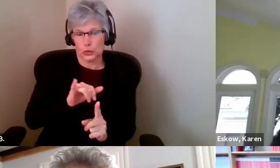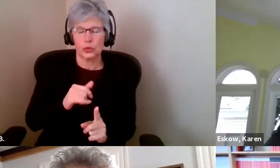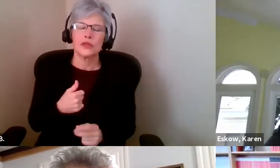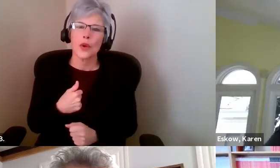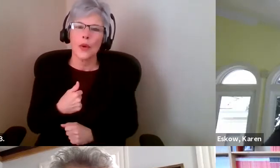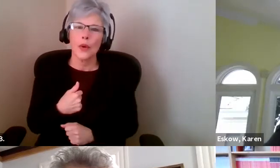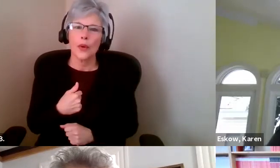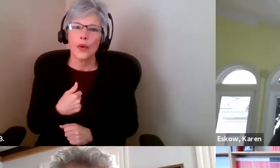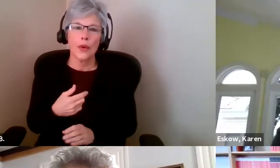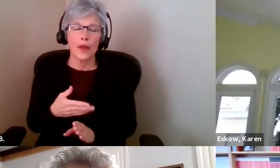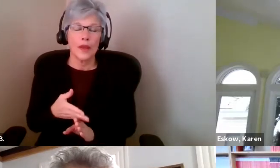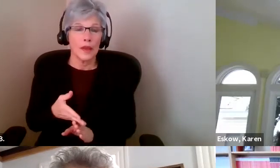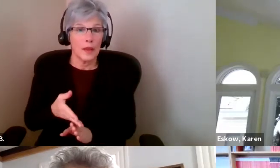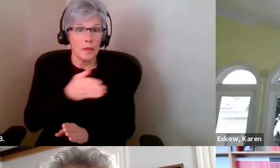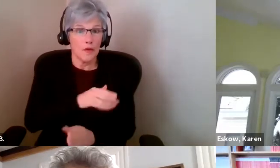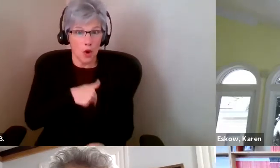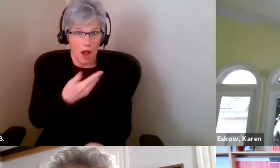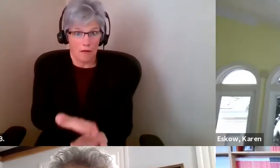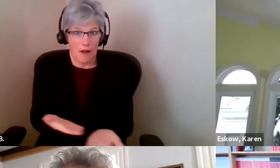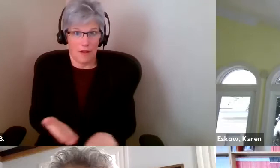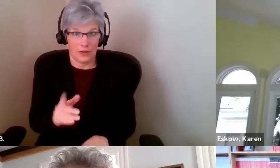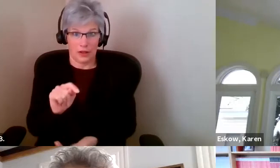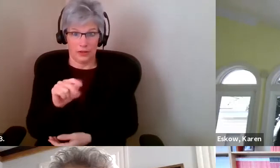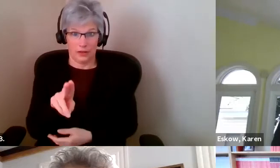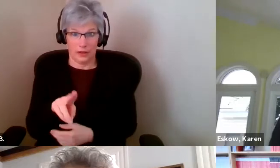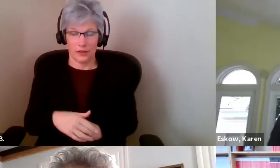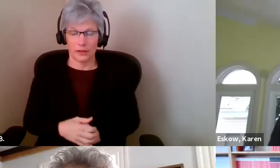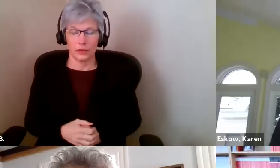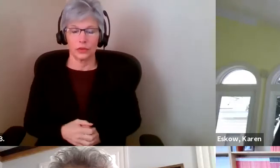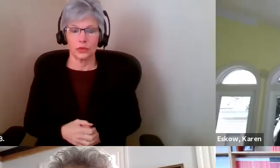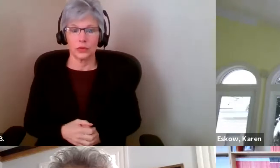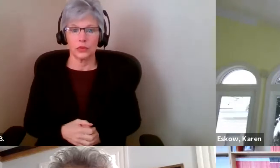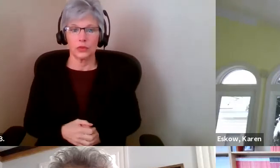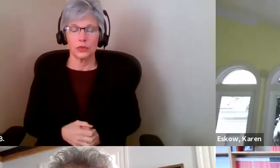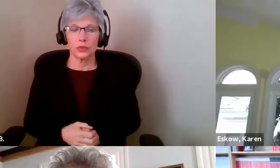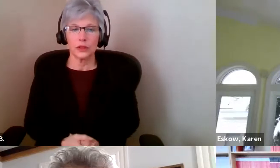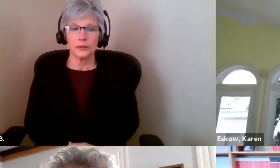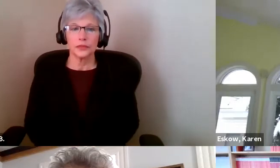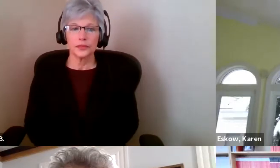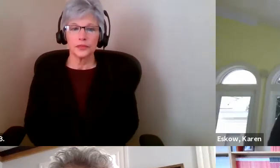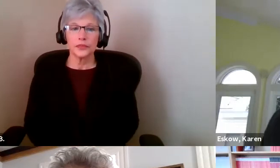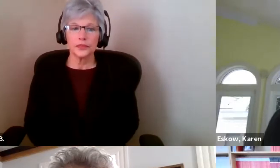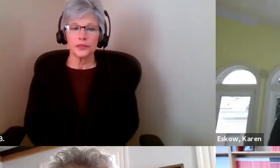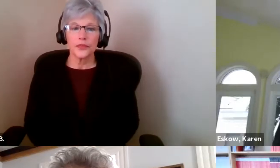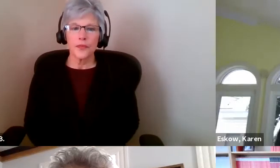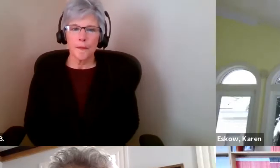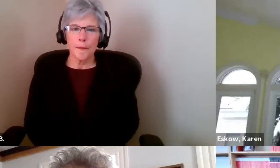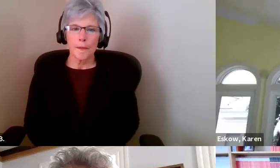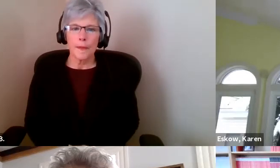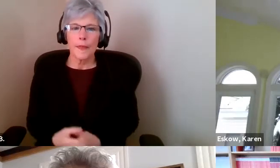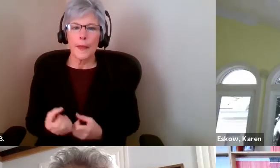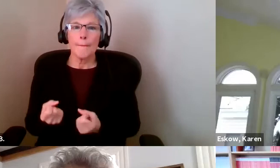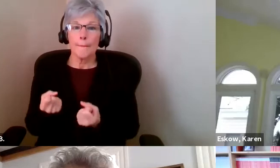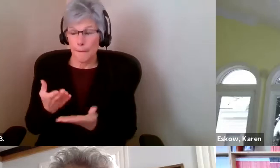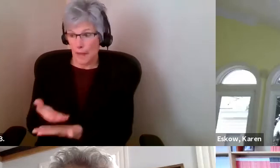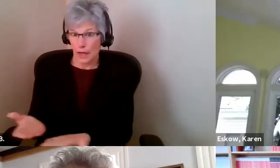my appearance on campus or in Towson, I've been asked by many of you, and